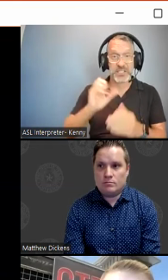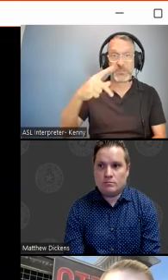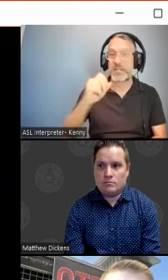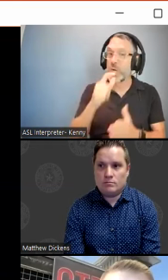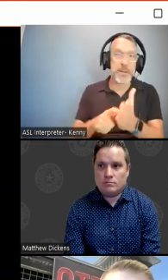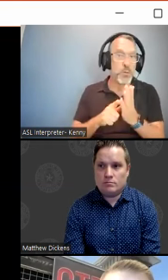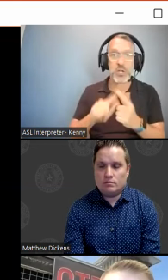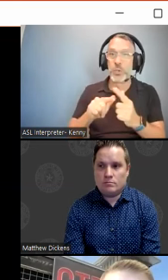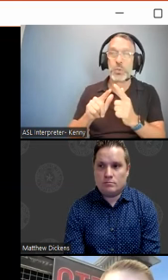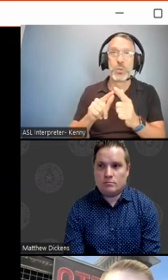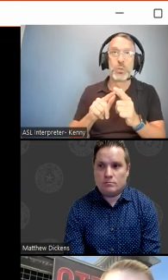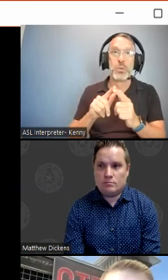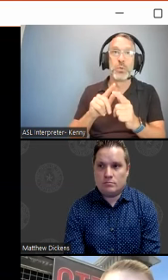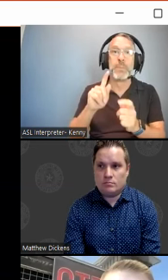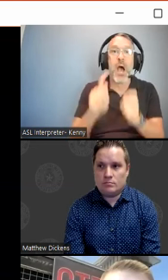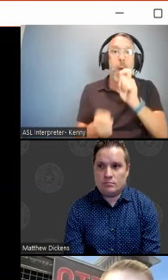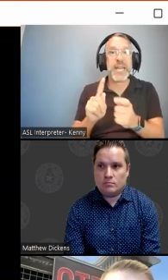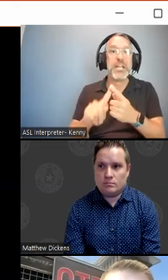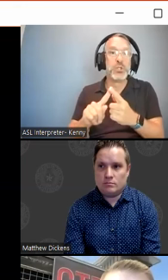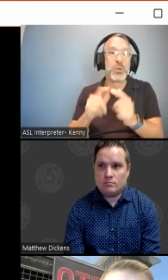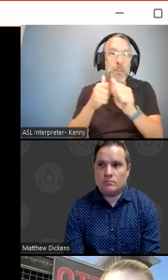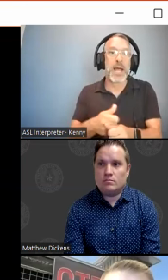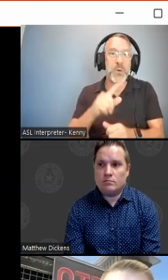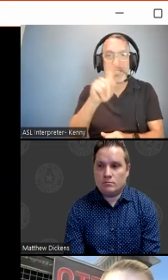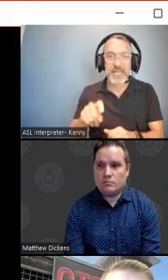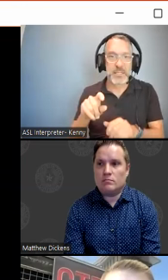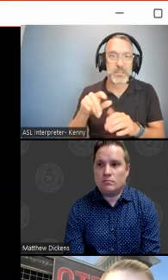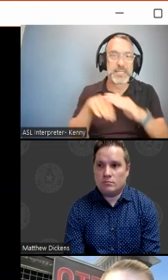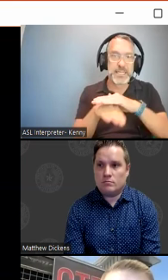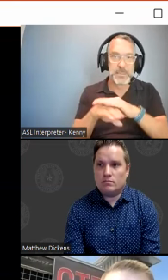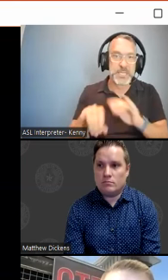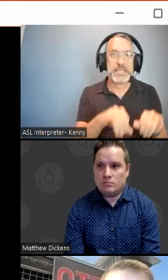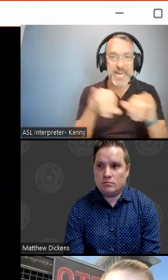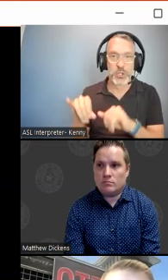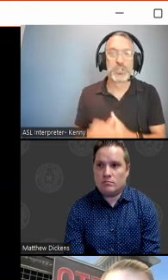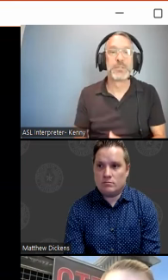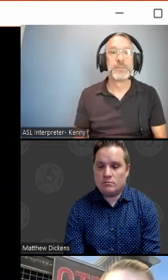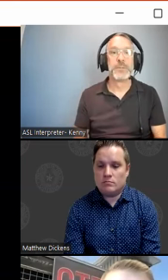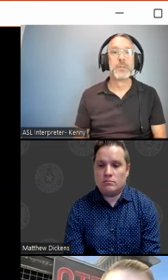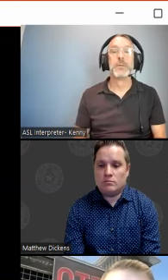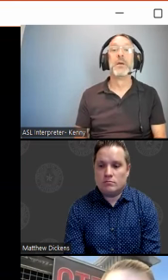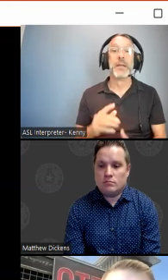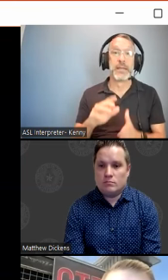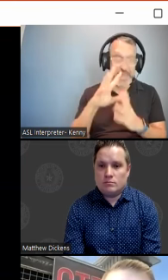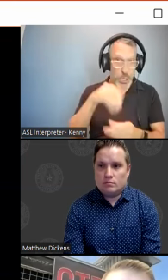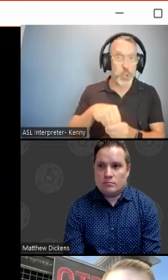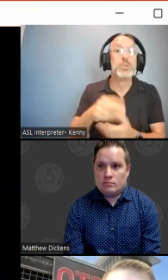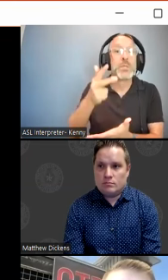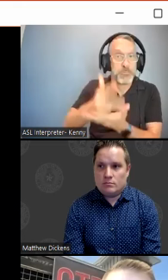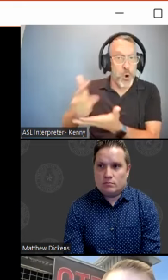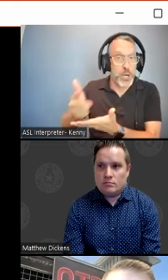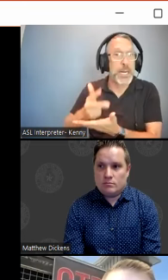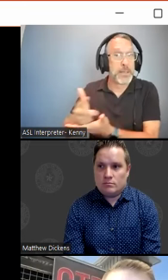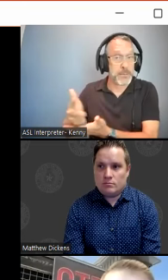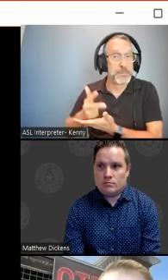to be updated to comply with Texas accessibility standards. Okay, that includes the parking.